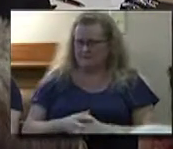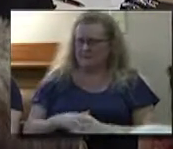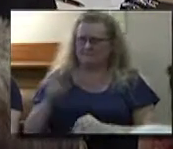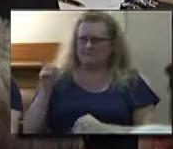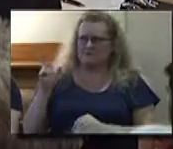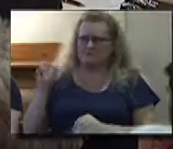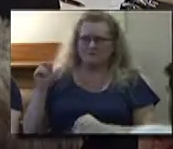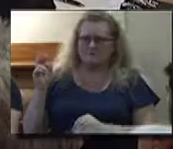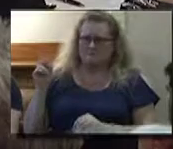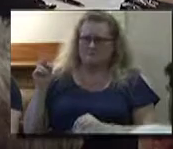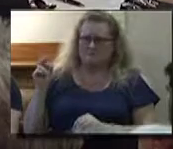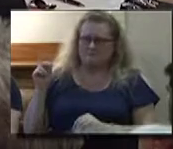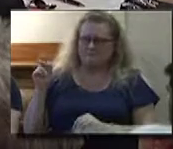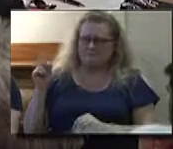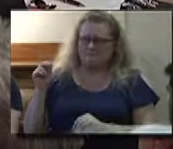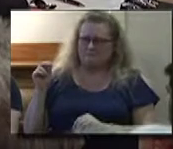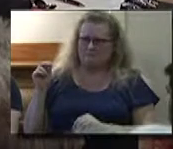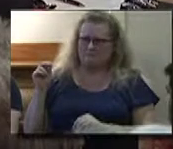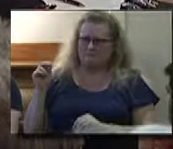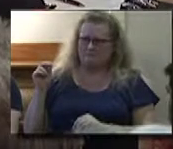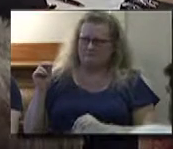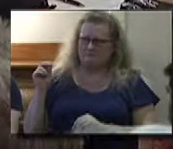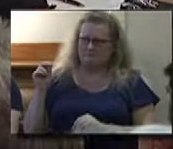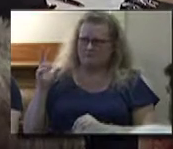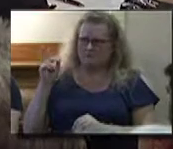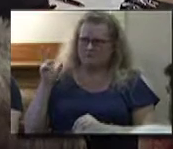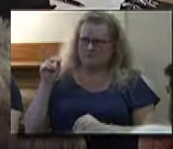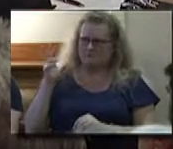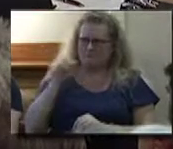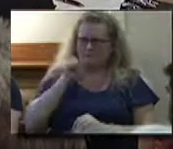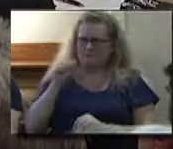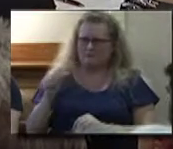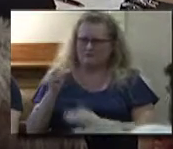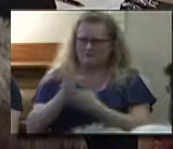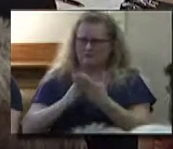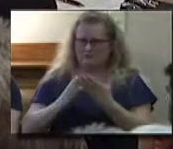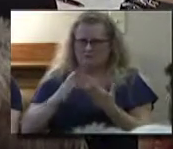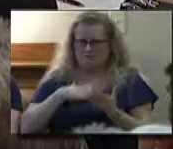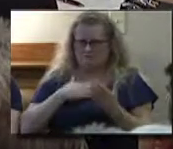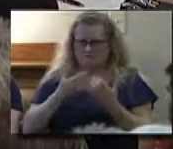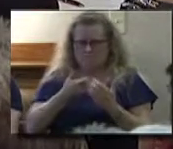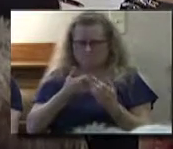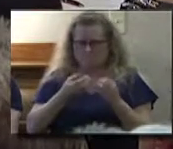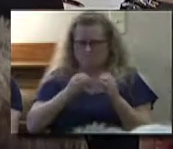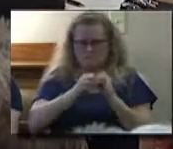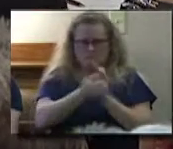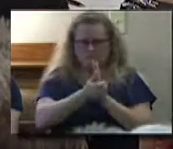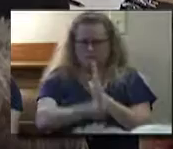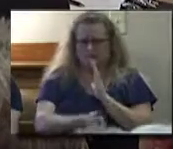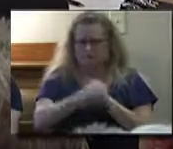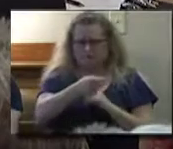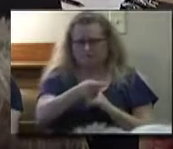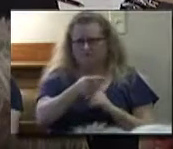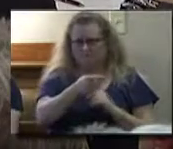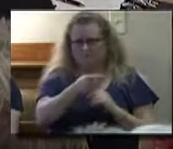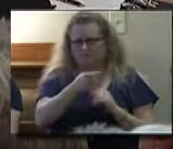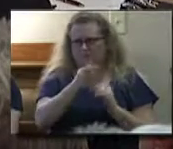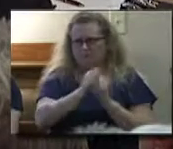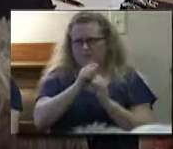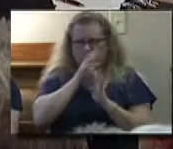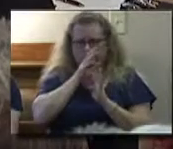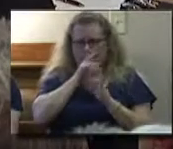No. No, I don't. I mean, some of my most articulate inmates are the ones that have perfected. I mean, they're